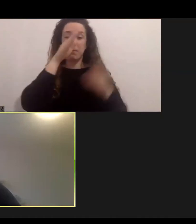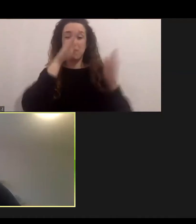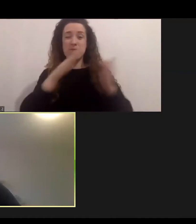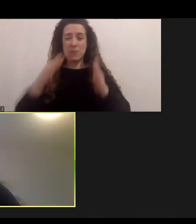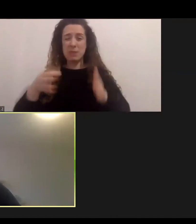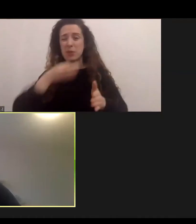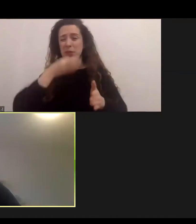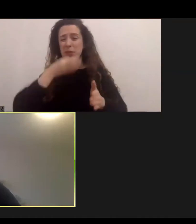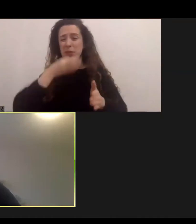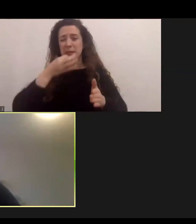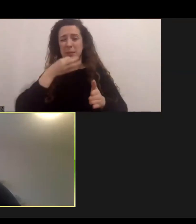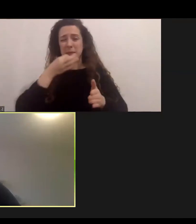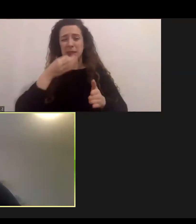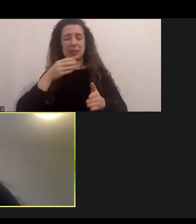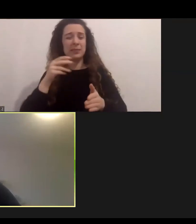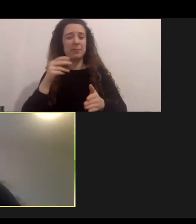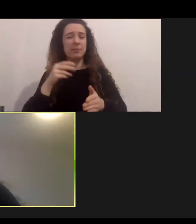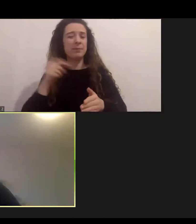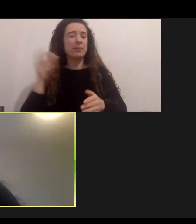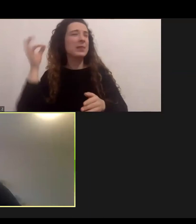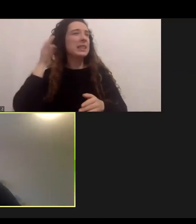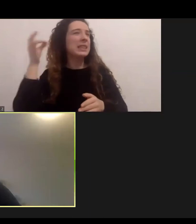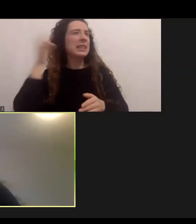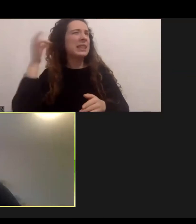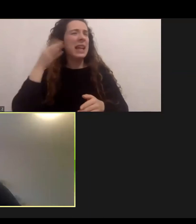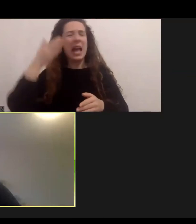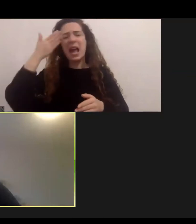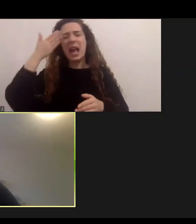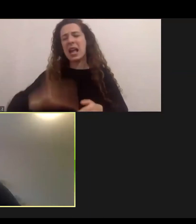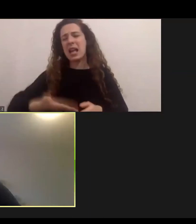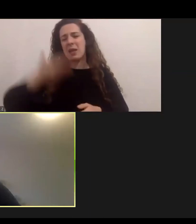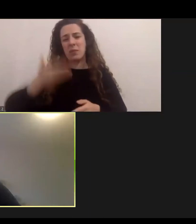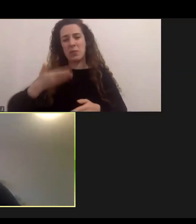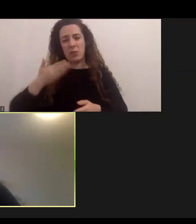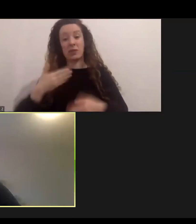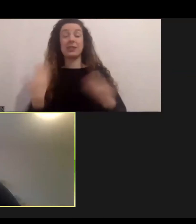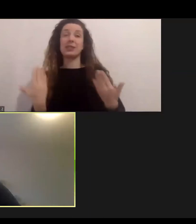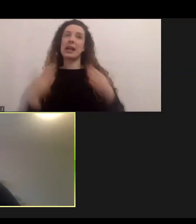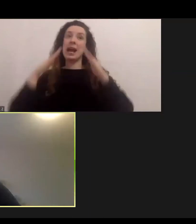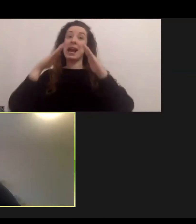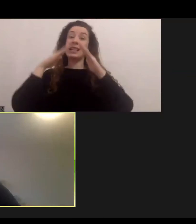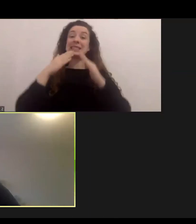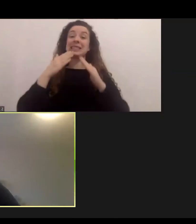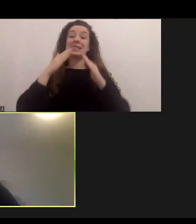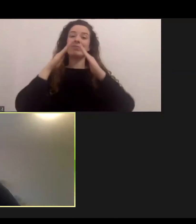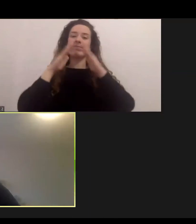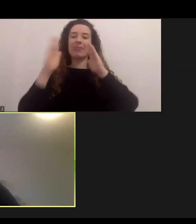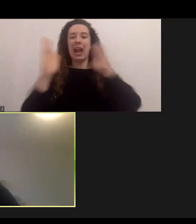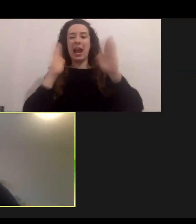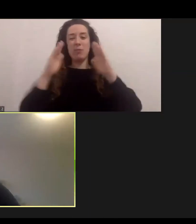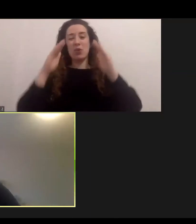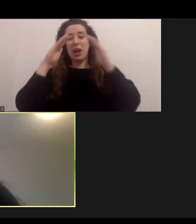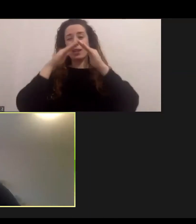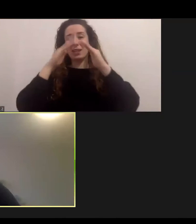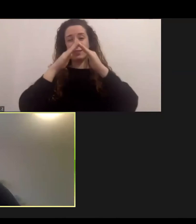intervention in this workshop, I'm going to pose you like 3-4 questions, I think. The first